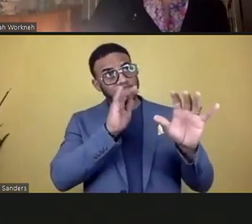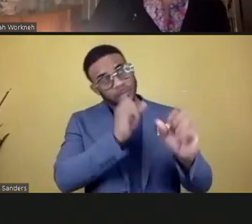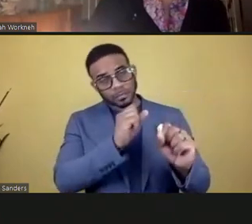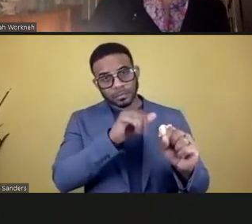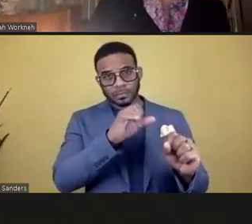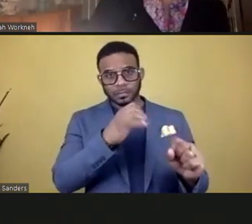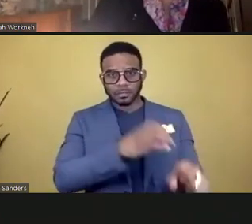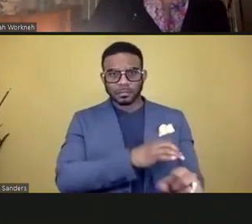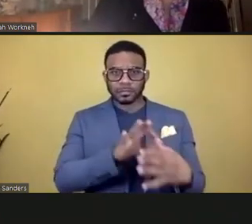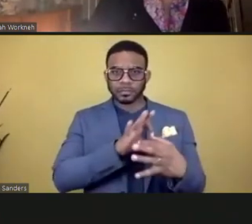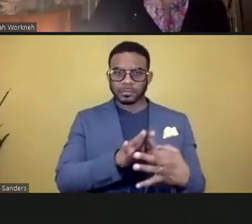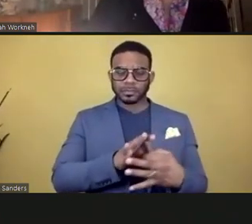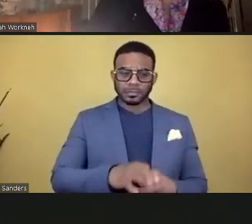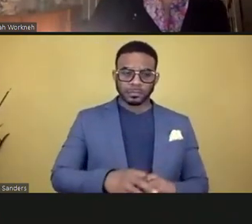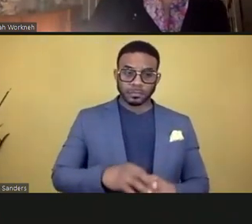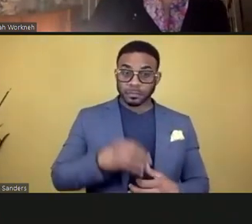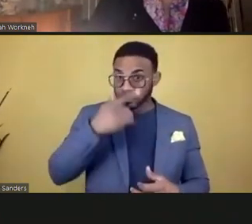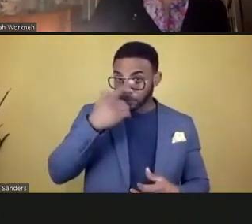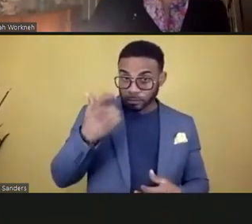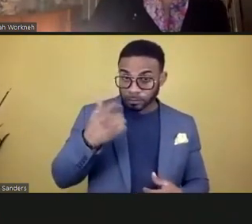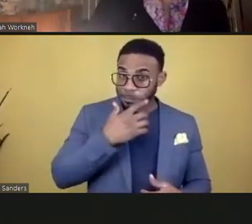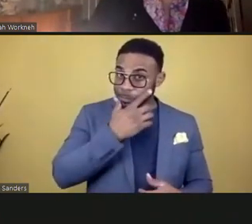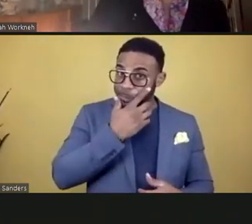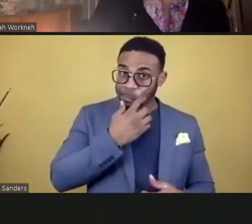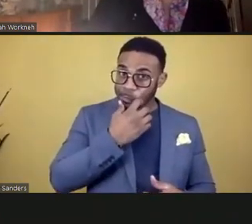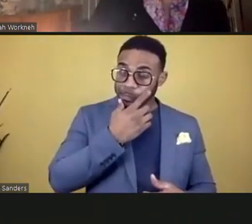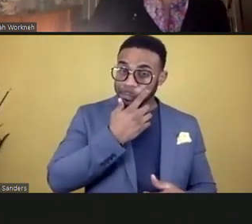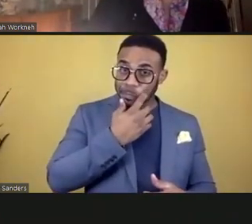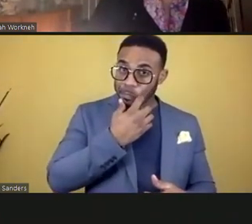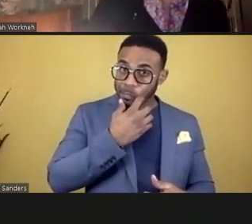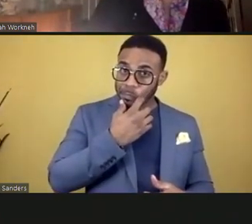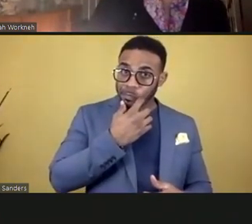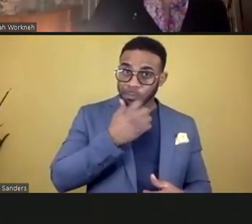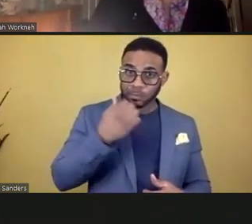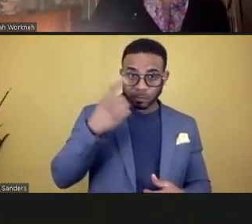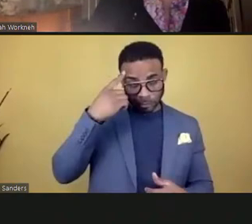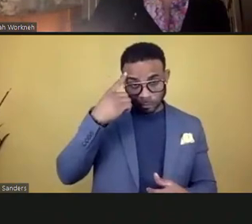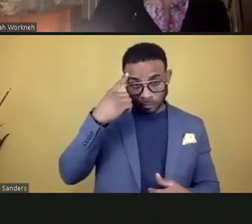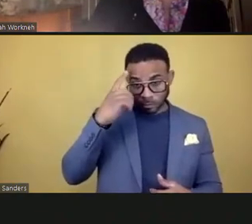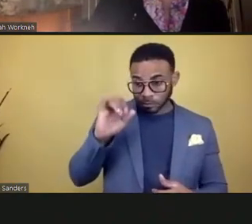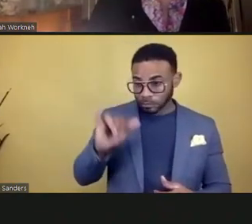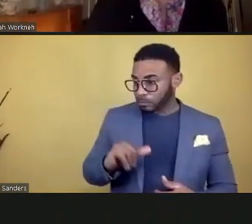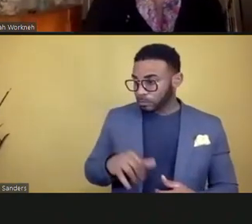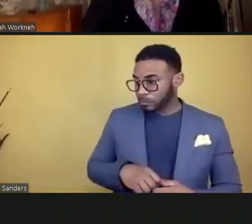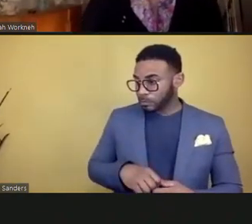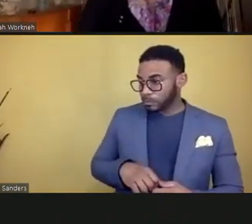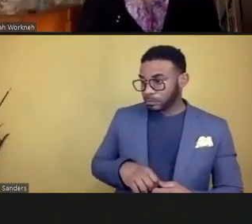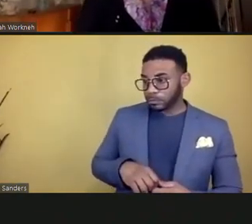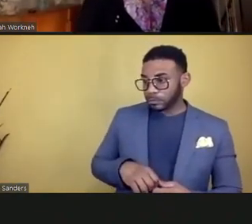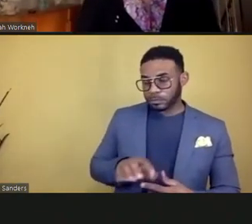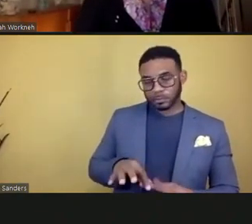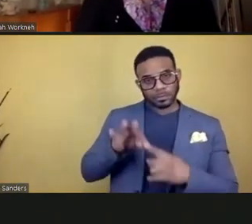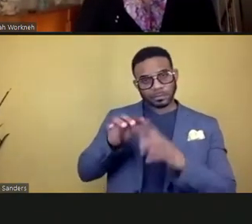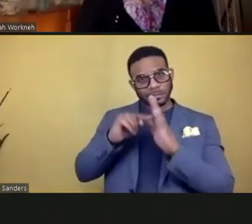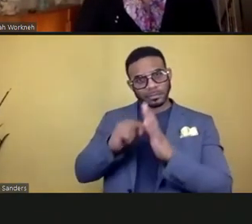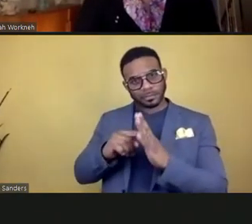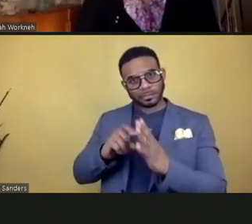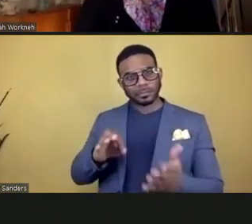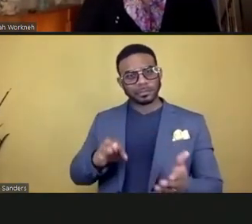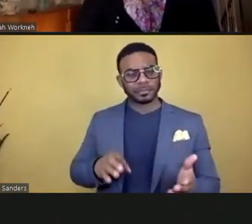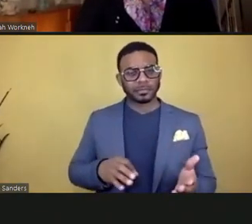power relationship, because, you know, I'm thinking of like particular examples